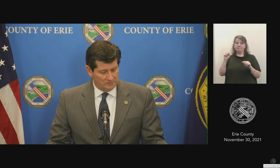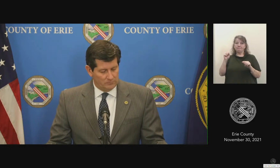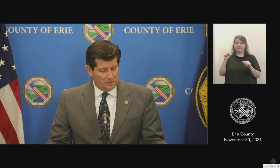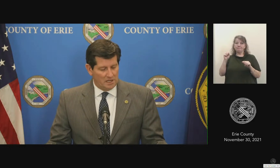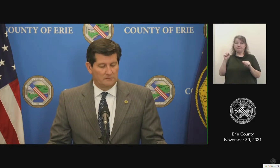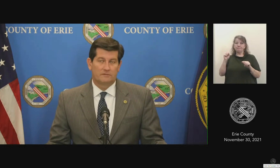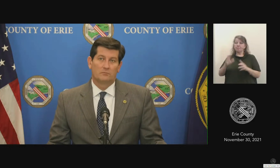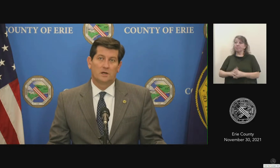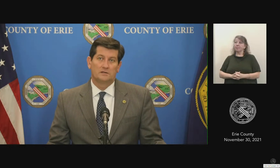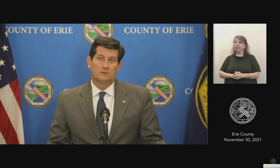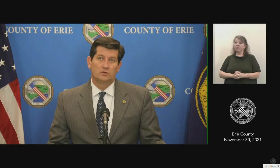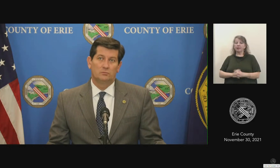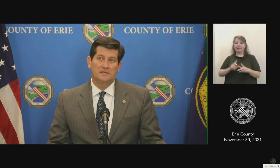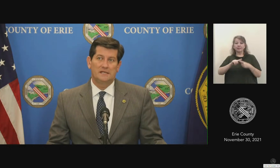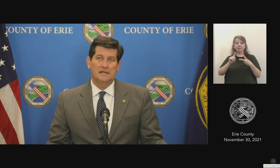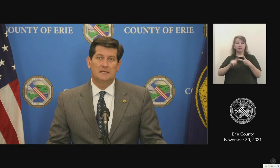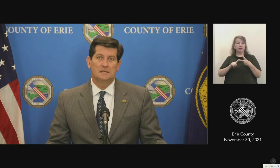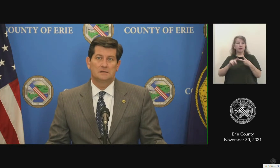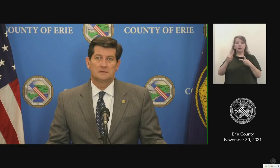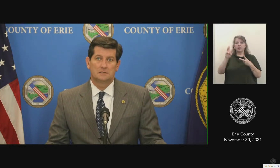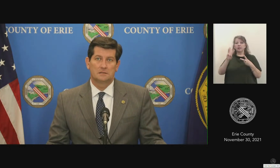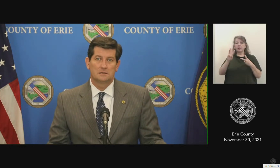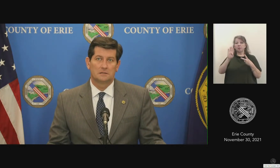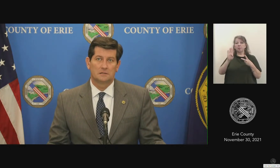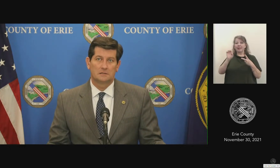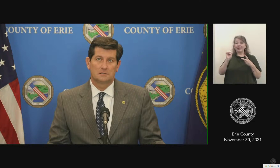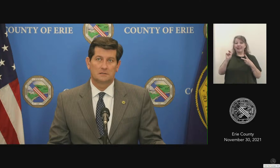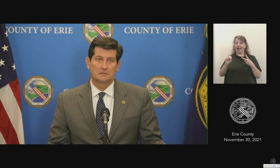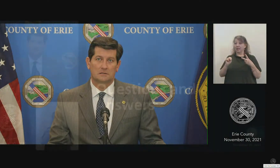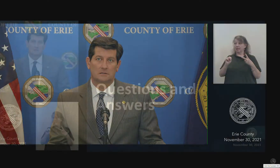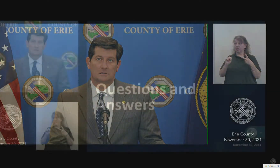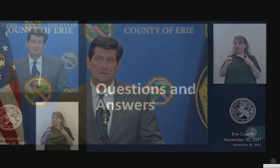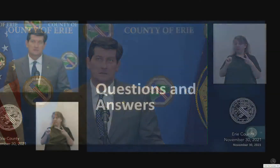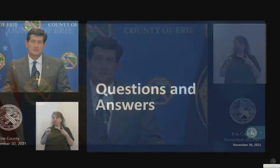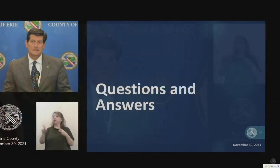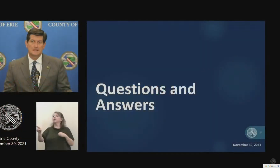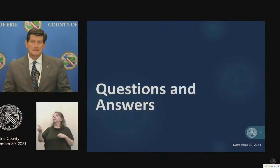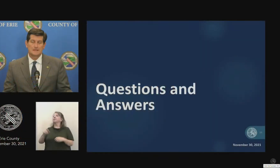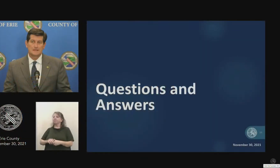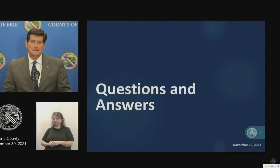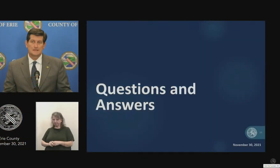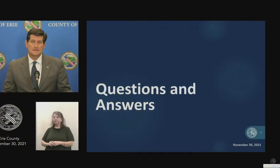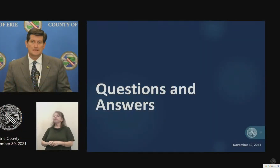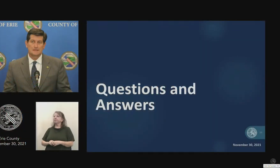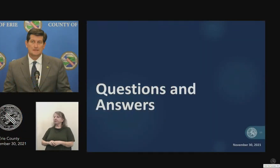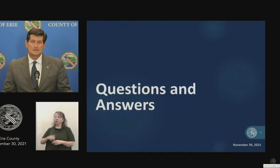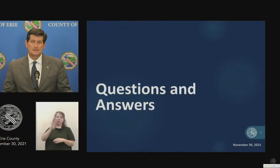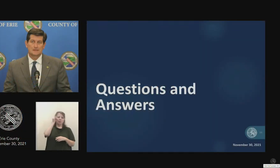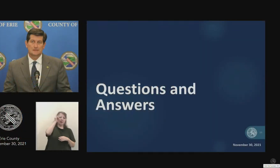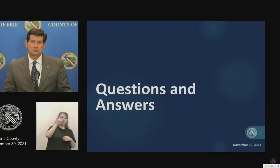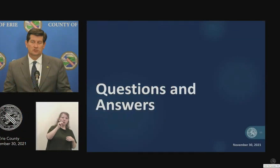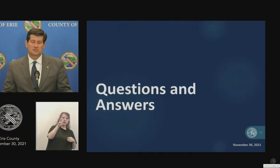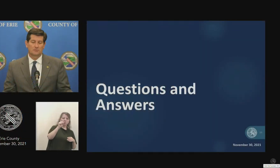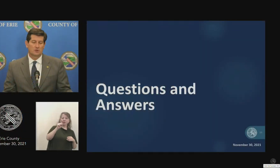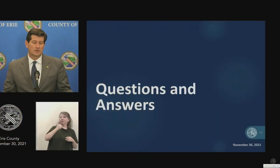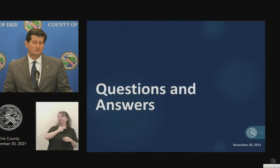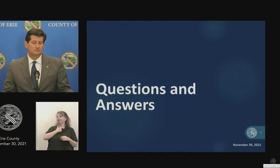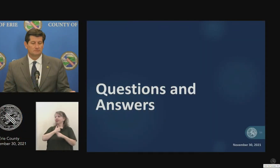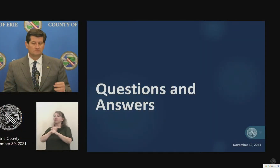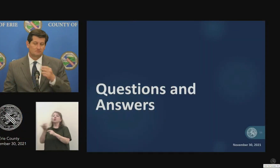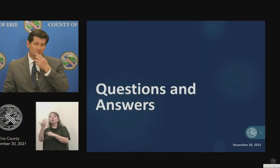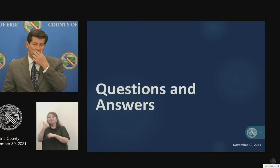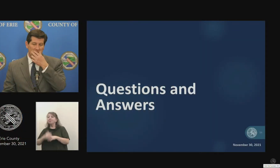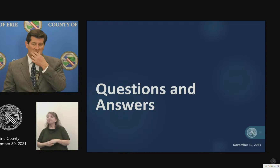Is there anybody on from WBEN? Tom Prohaska from the Buffalo News here, Mr. Poloncarz. Sure, Tom, go